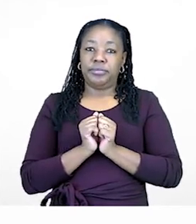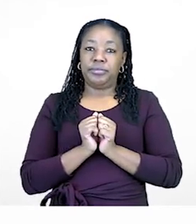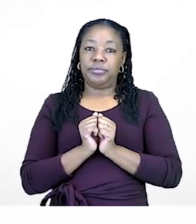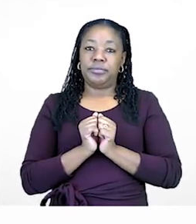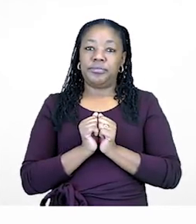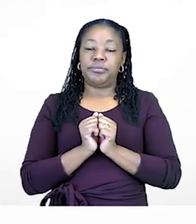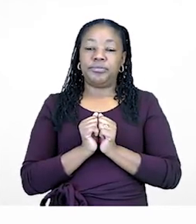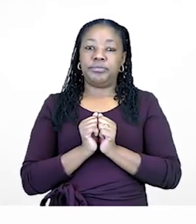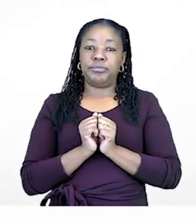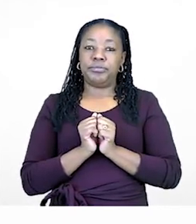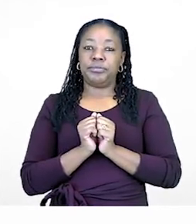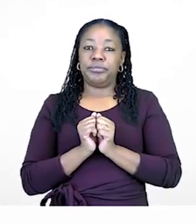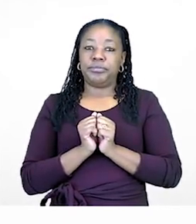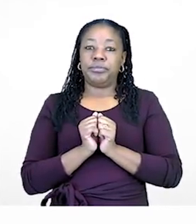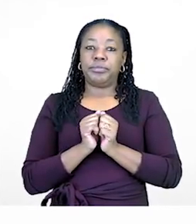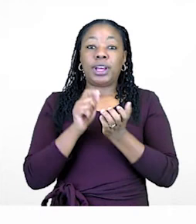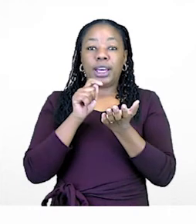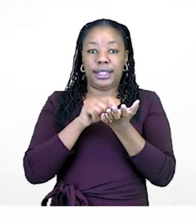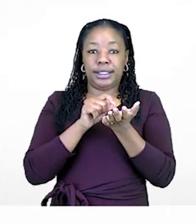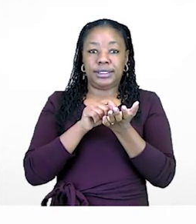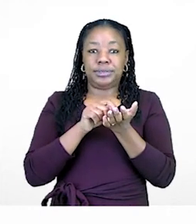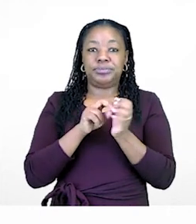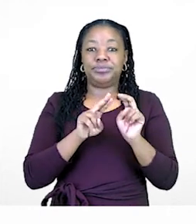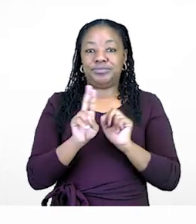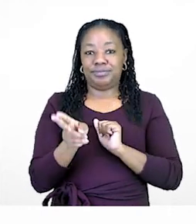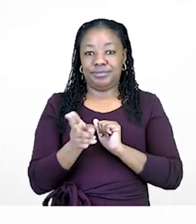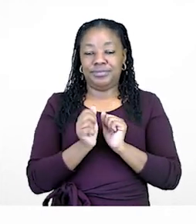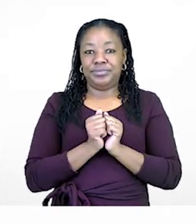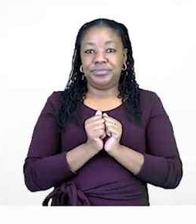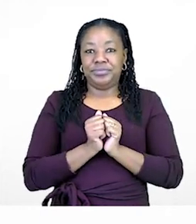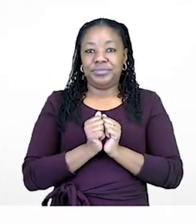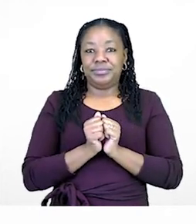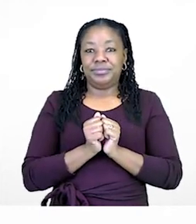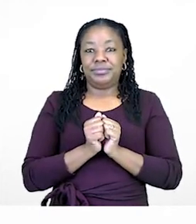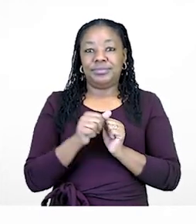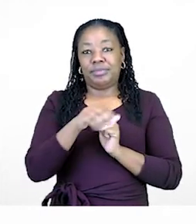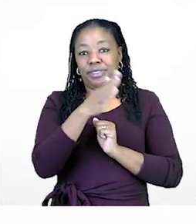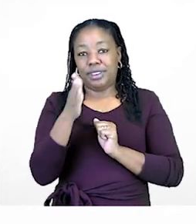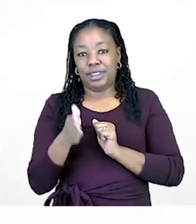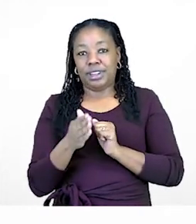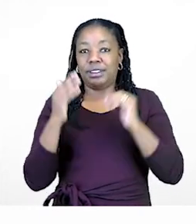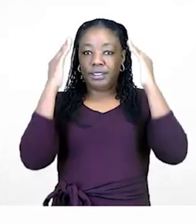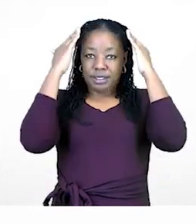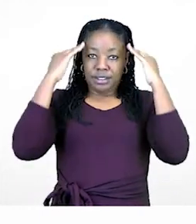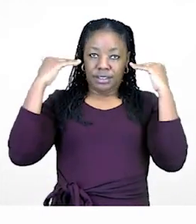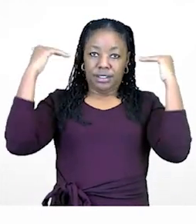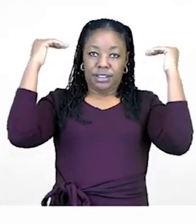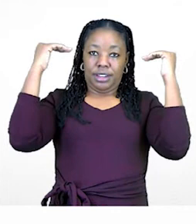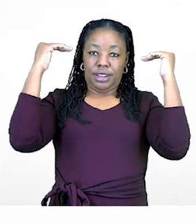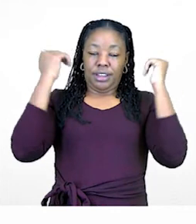Very good. The next picture that we can see is of a hat. Let us all